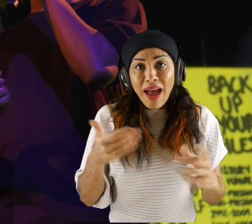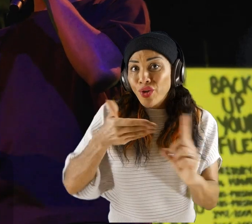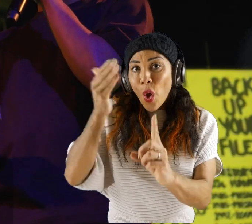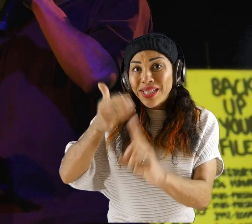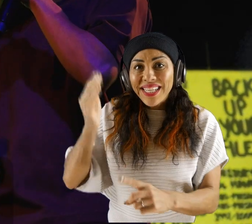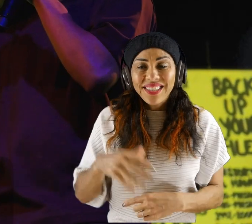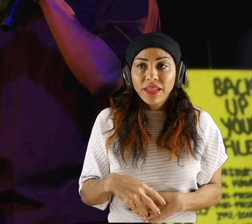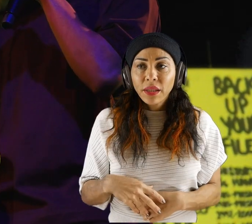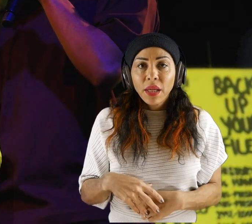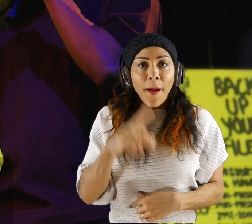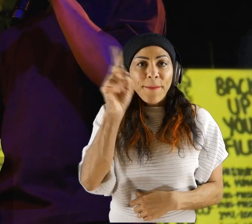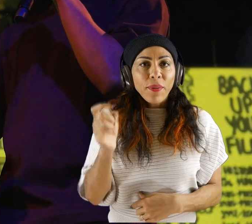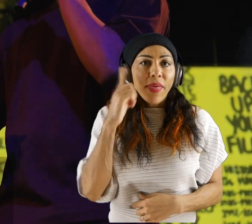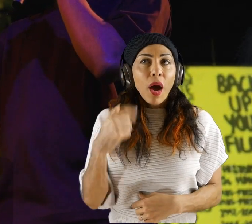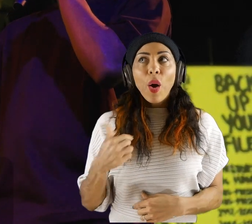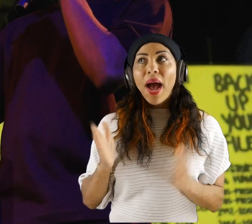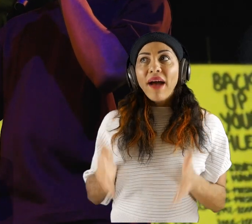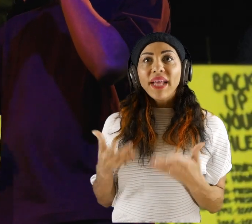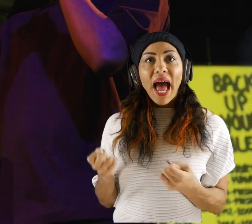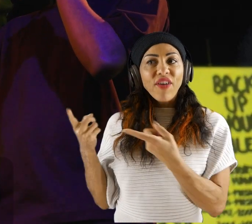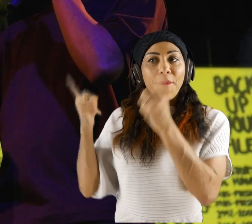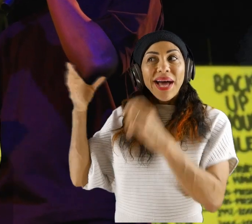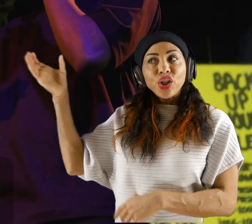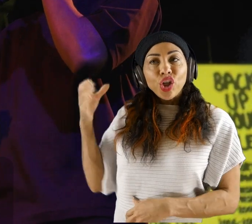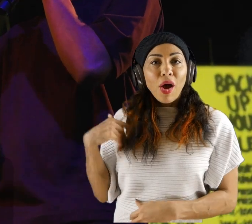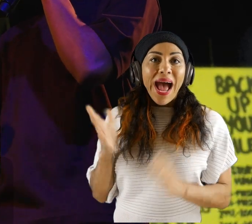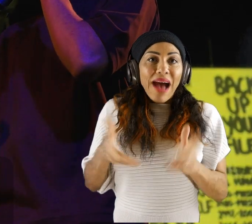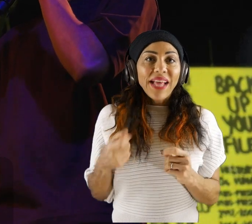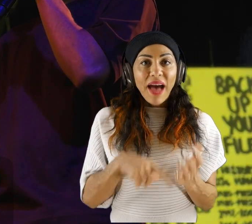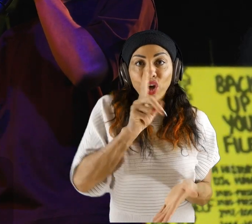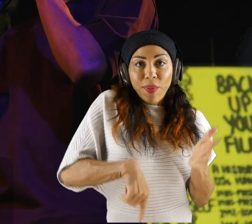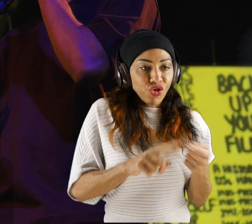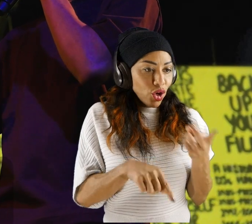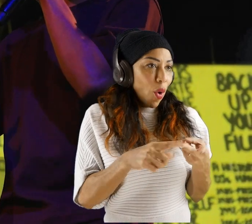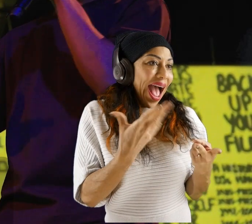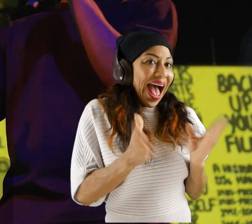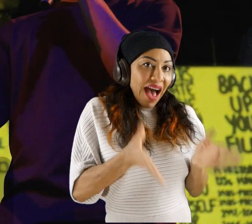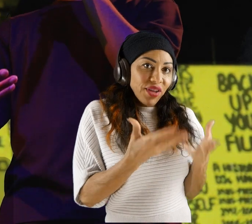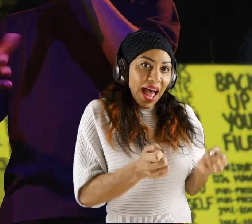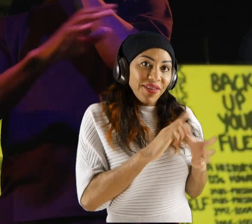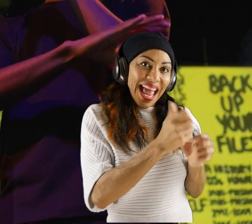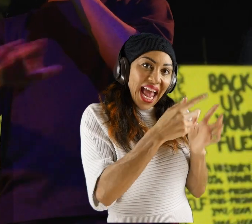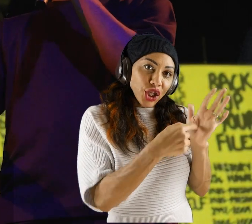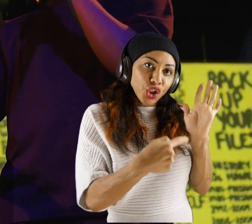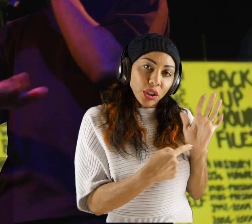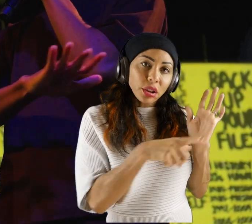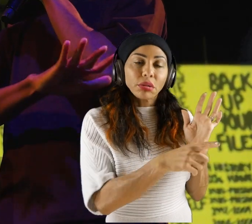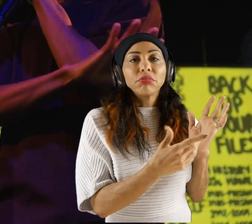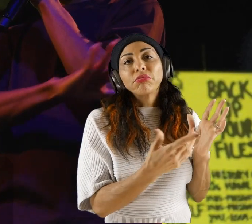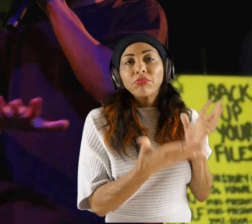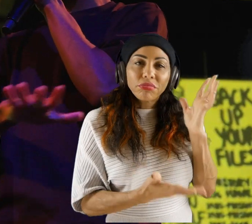like they feel like they have to have a manager or they have to have a commission or they have to have an agent just to have a point of view. And